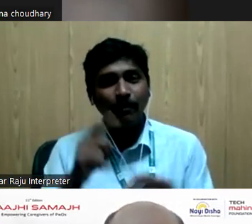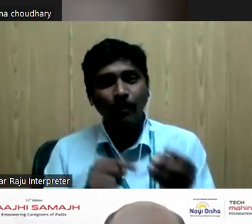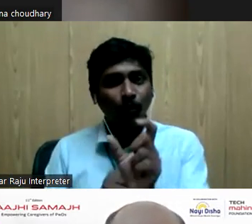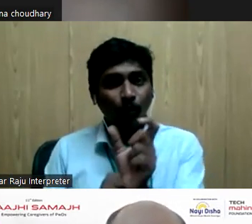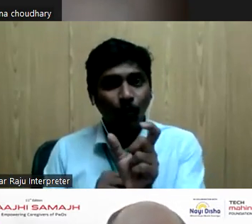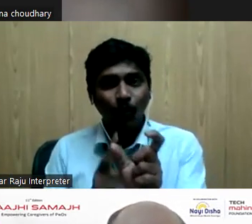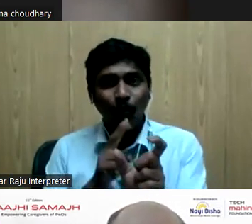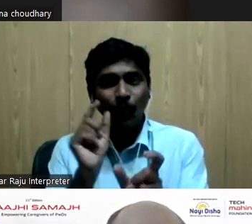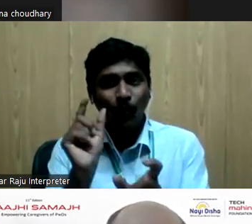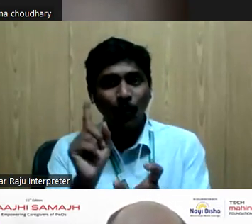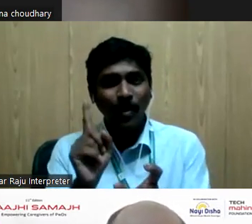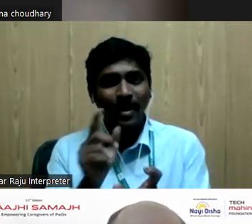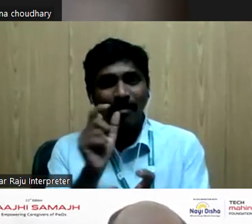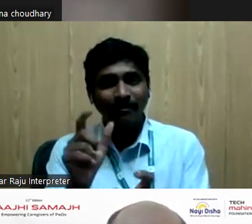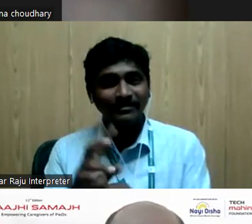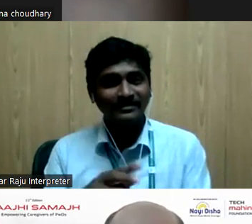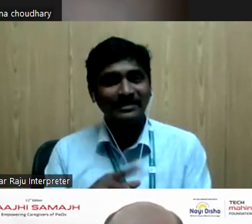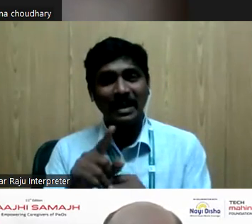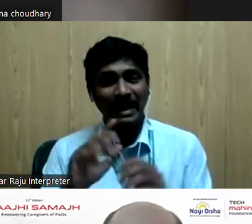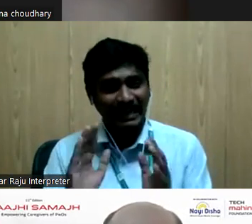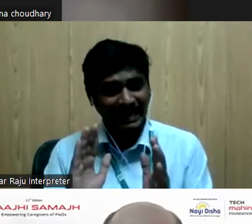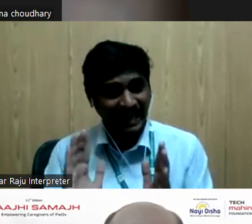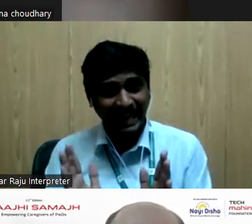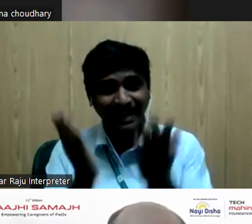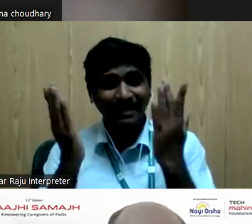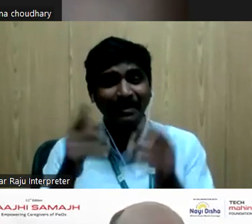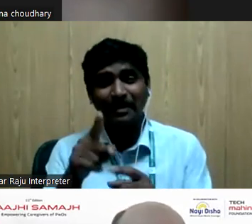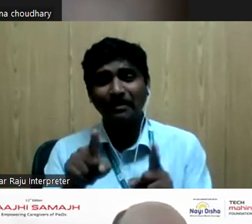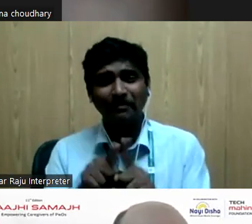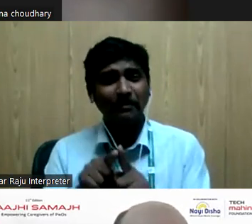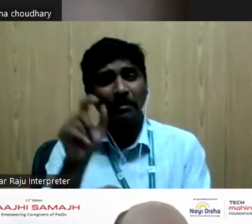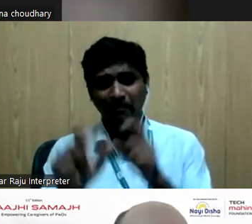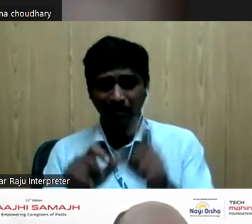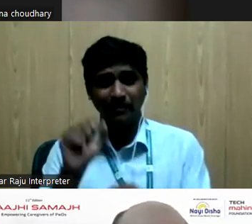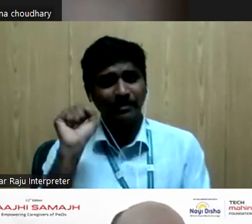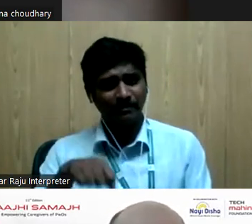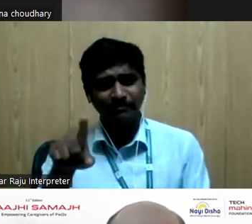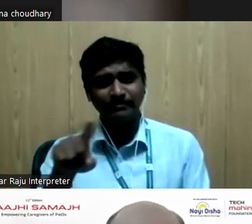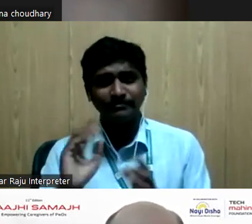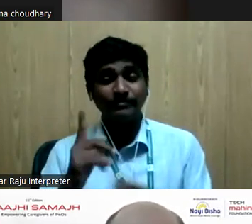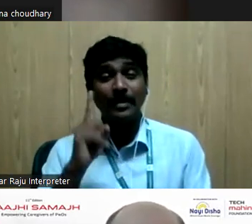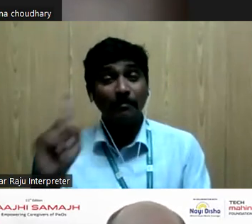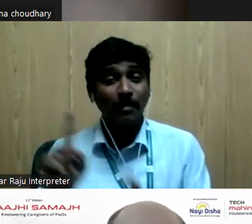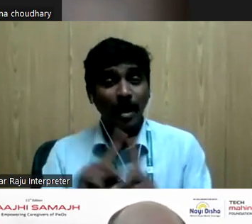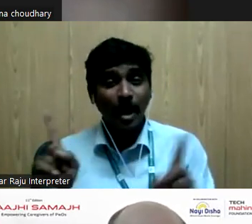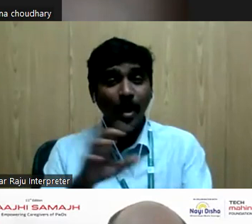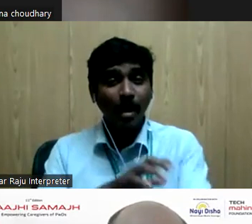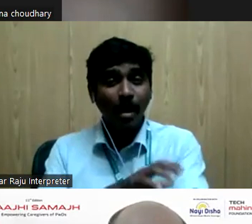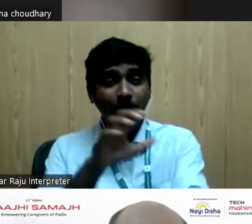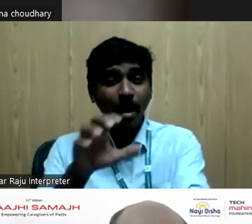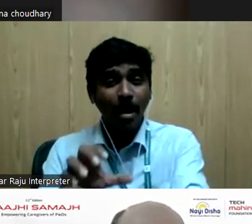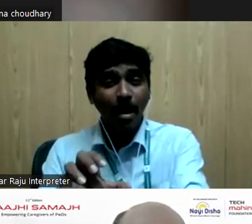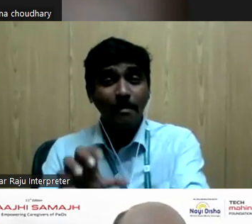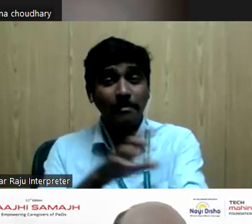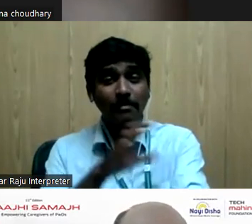said incredible. Of course, there are an incredible lot of people. But I think, how do you empower the incredible? You know, how do you